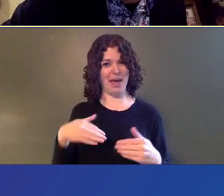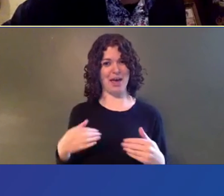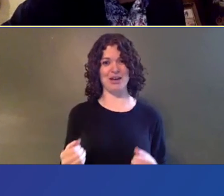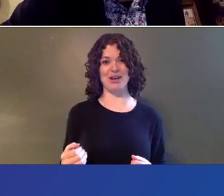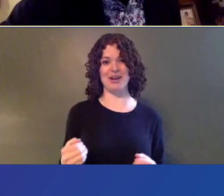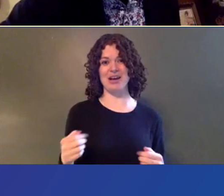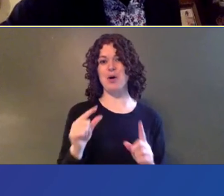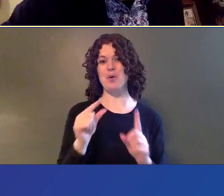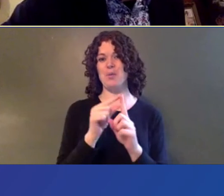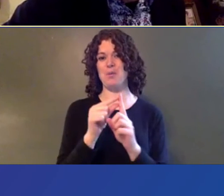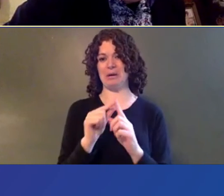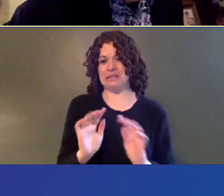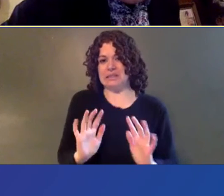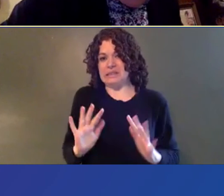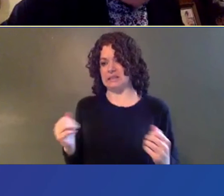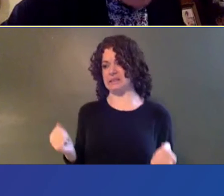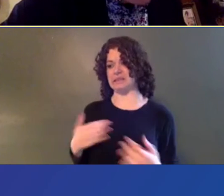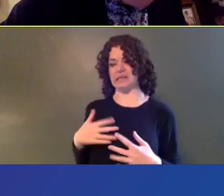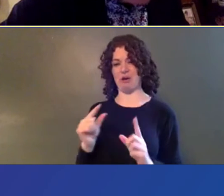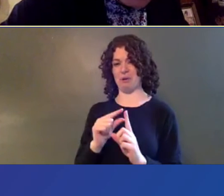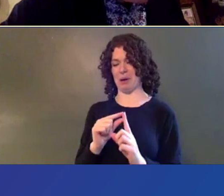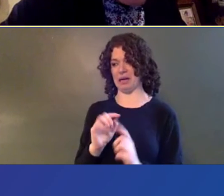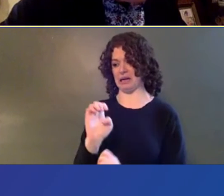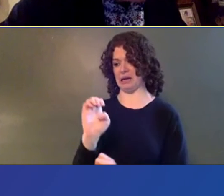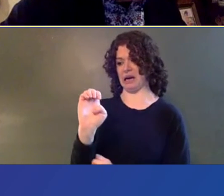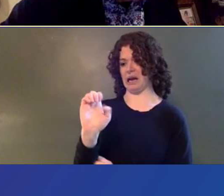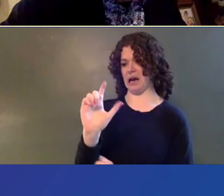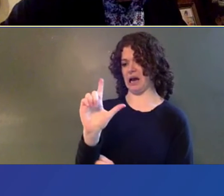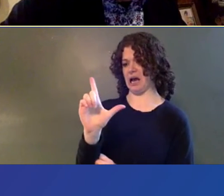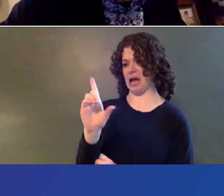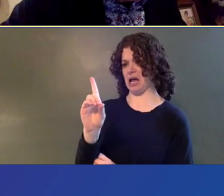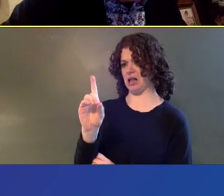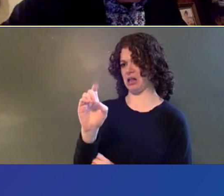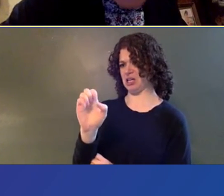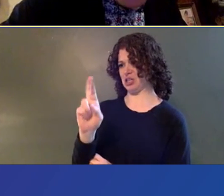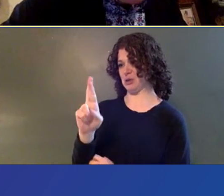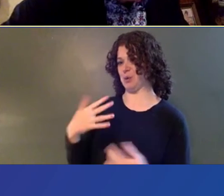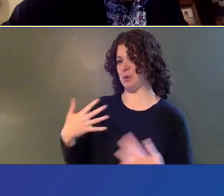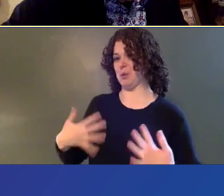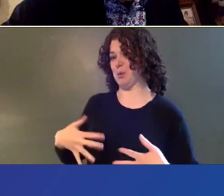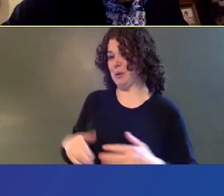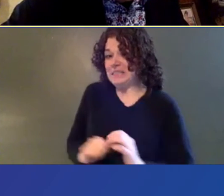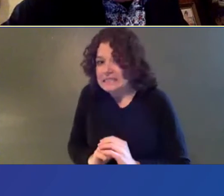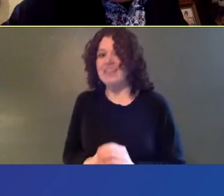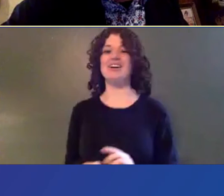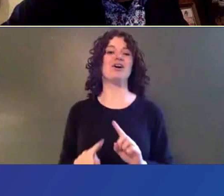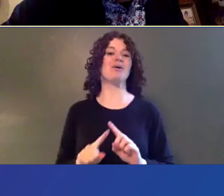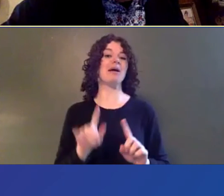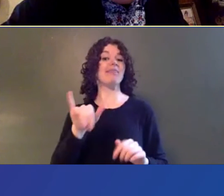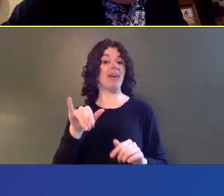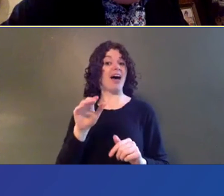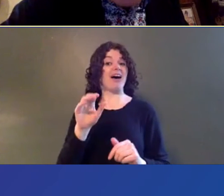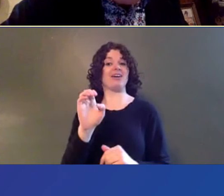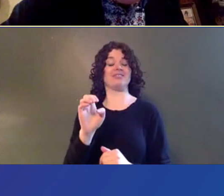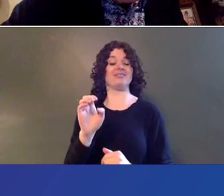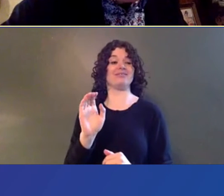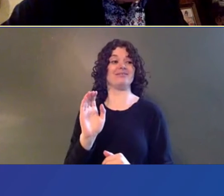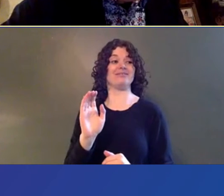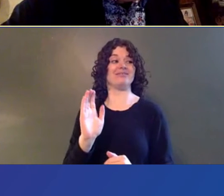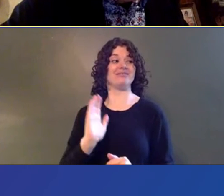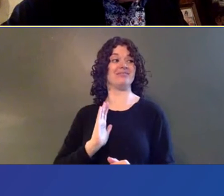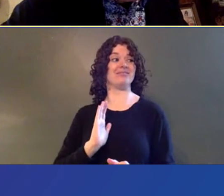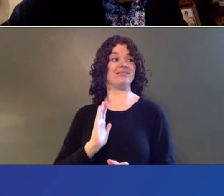my gosh. But I think it's a responsibility of elders to